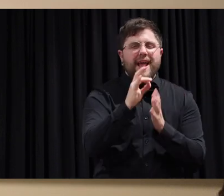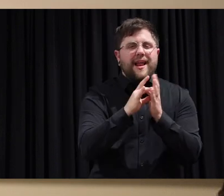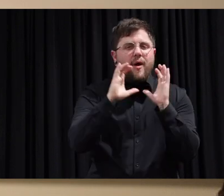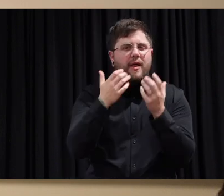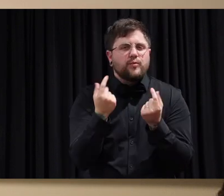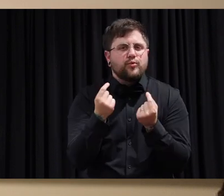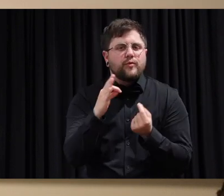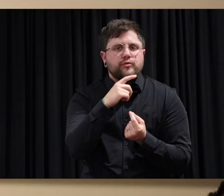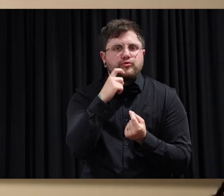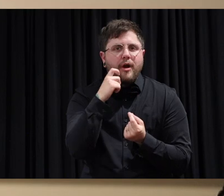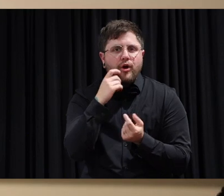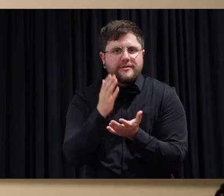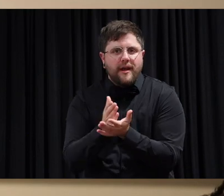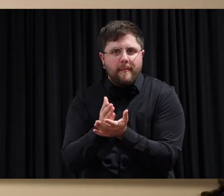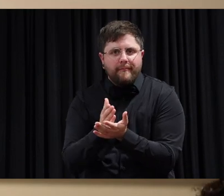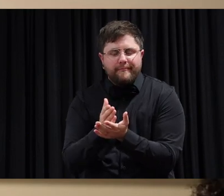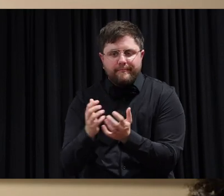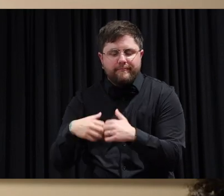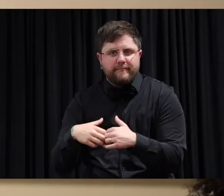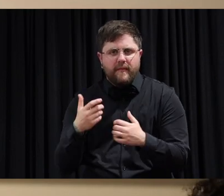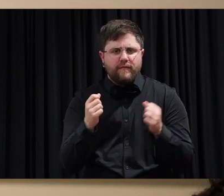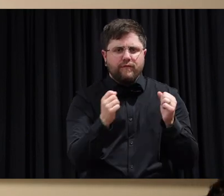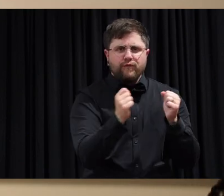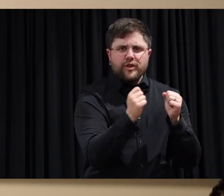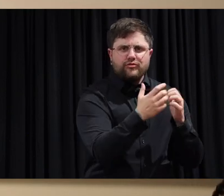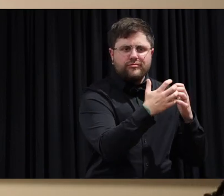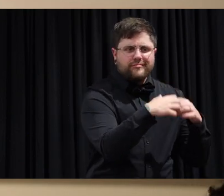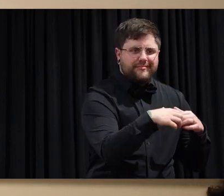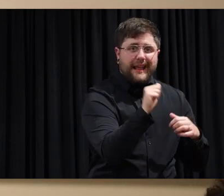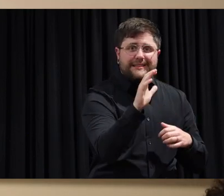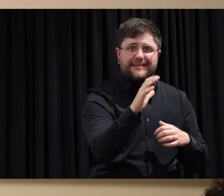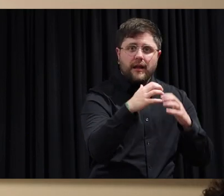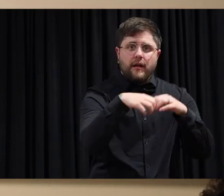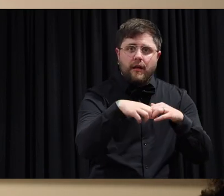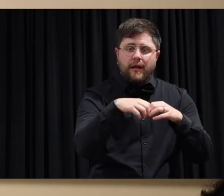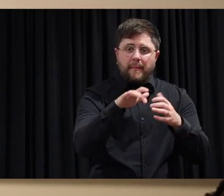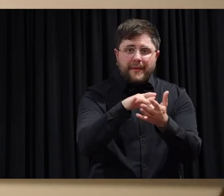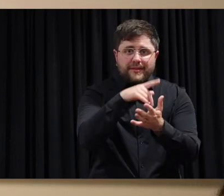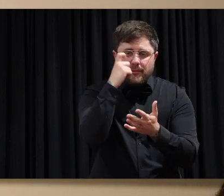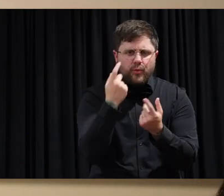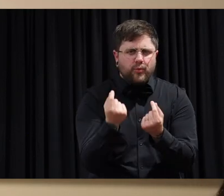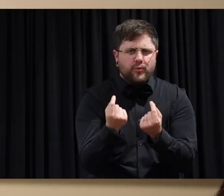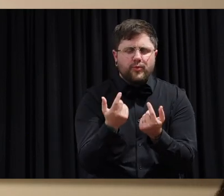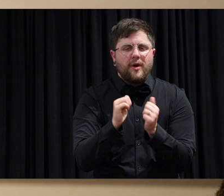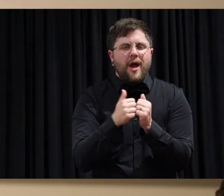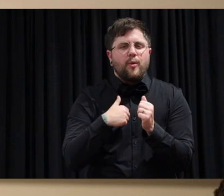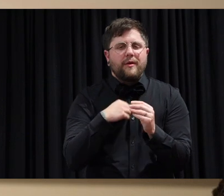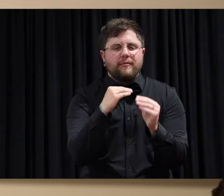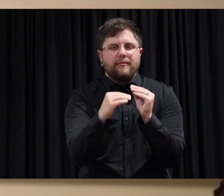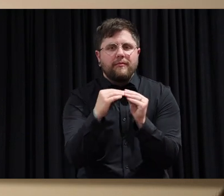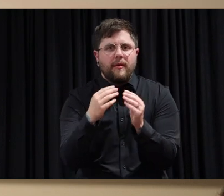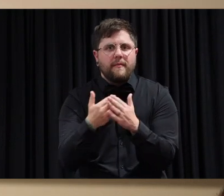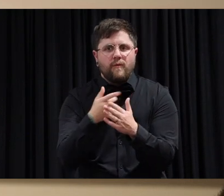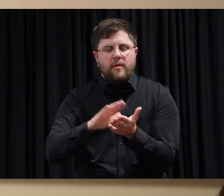to do if your dryer stops working, what to do if your fridge goes out, what do you do if your air conditioning goes out and it's July, and how do you make those minor repairs